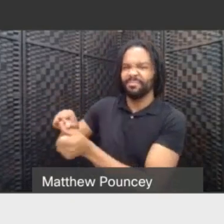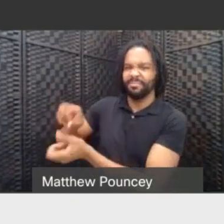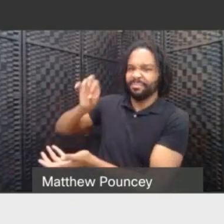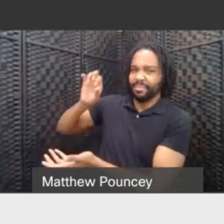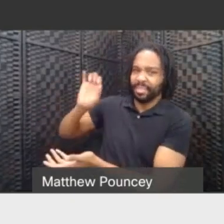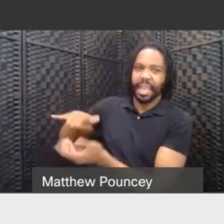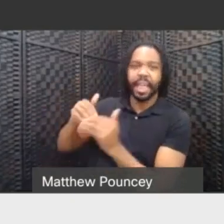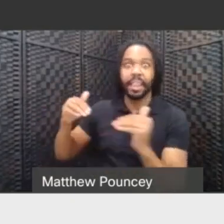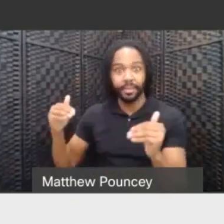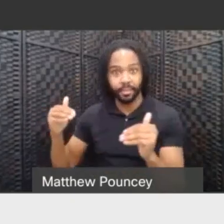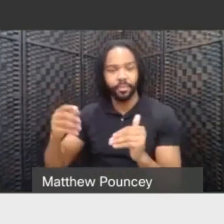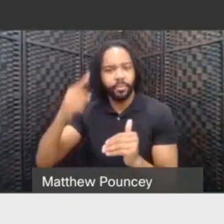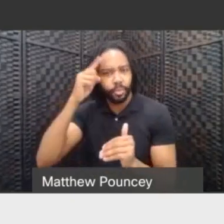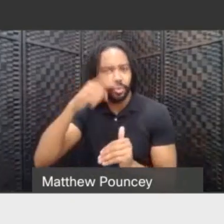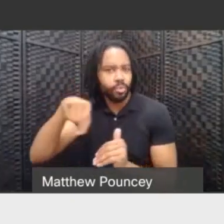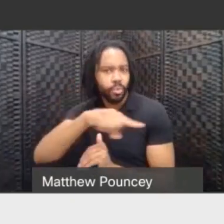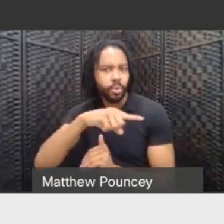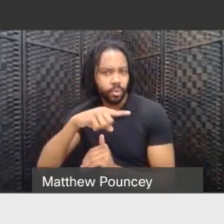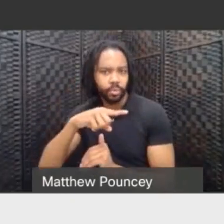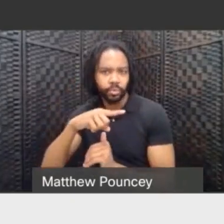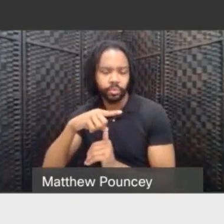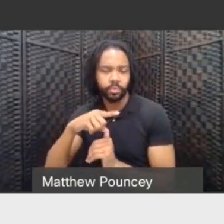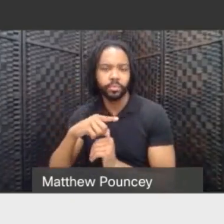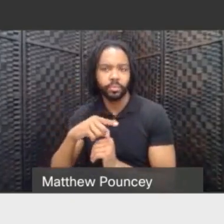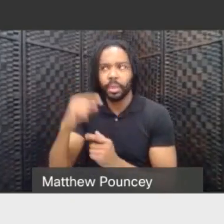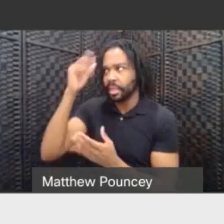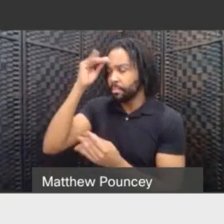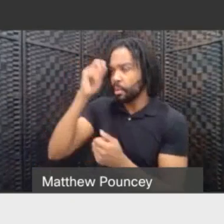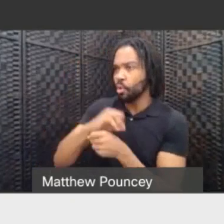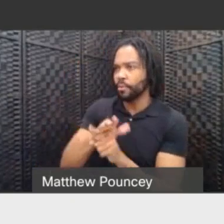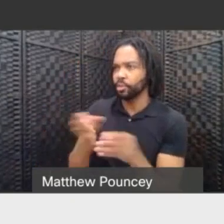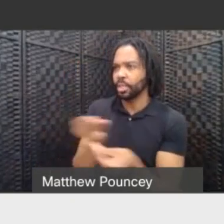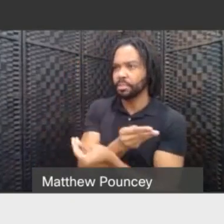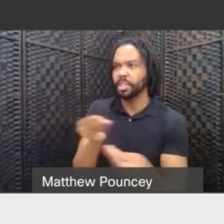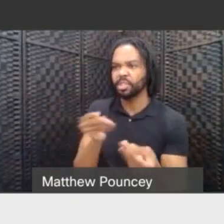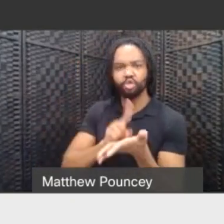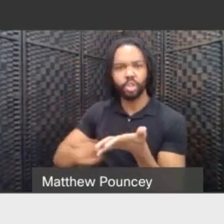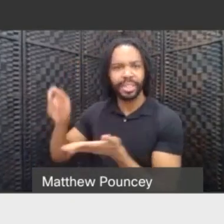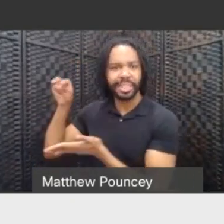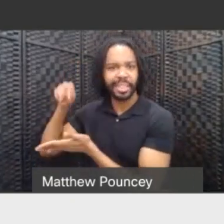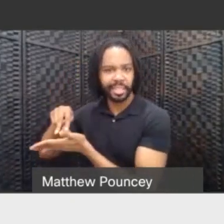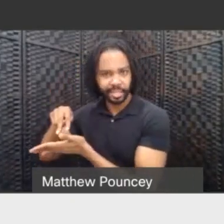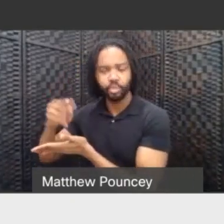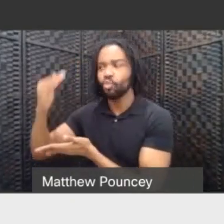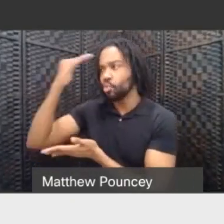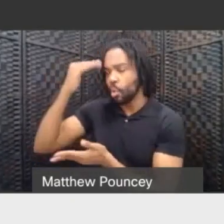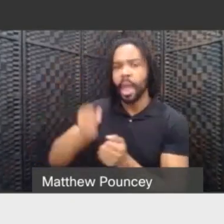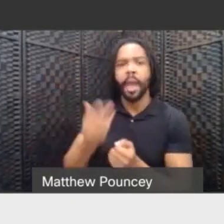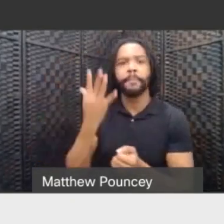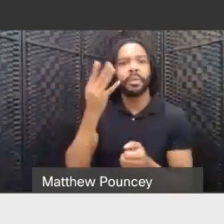of COVID transmission to determine what level of precautions you should be taking and things